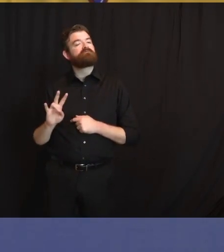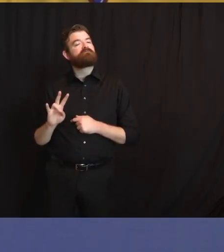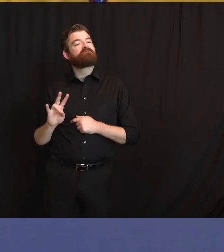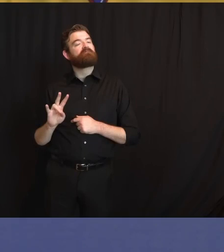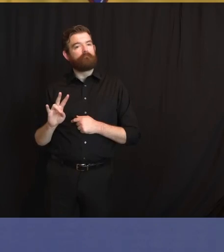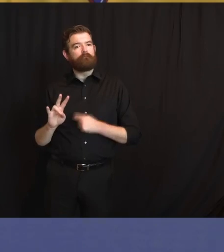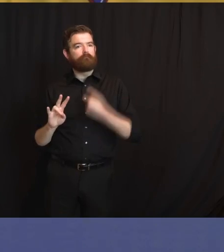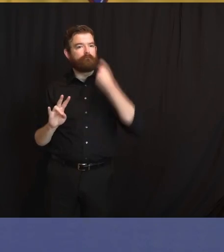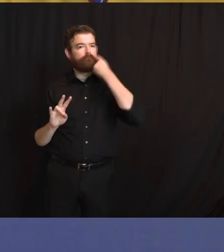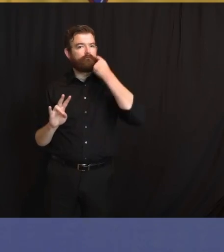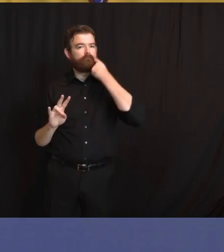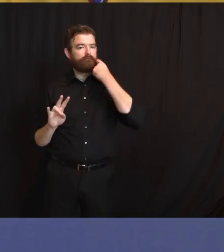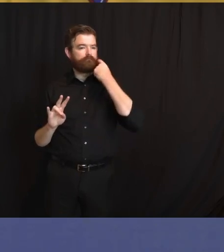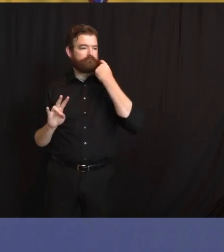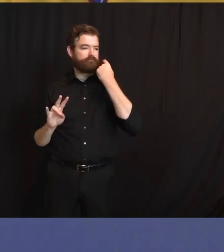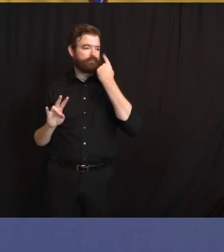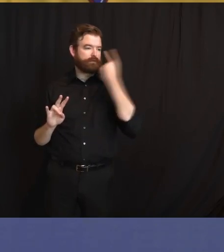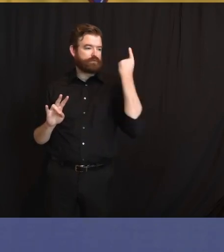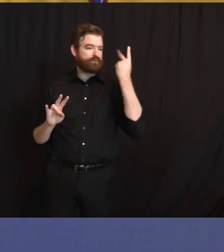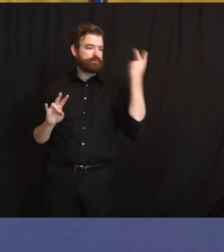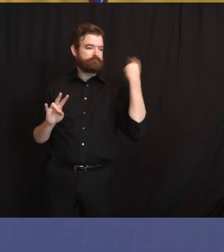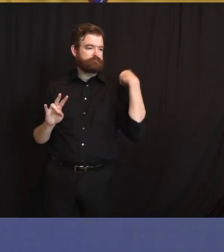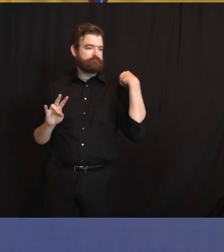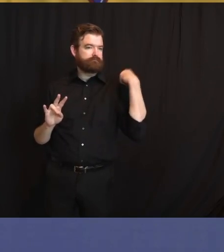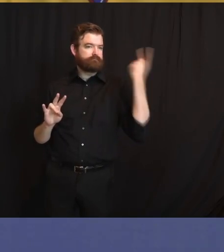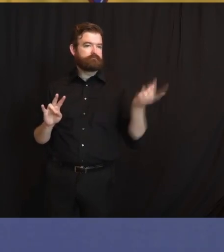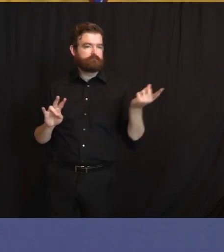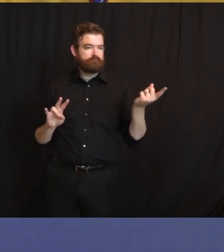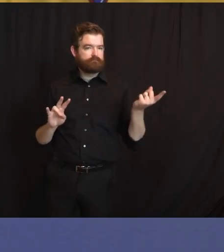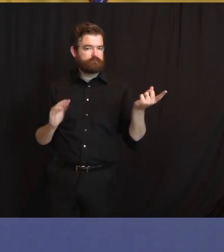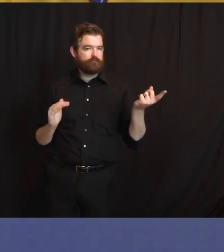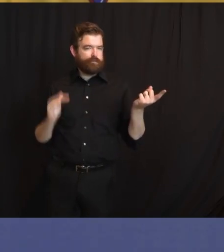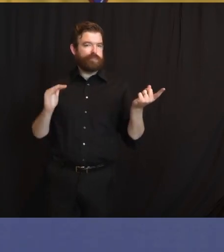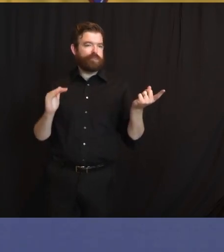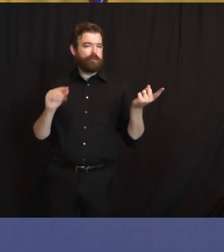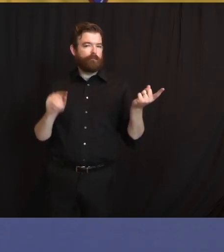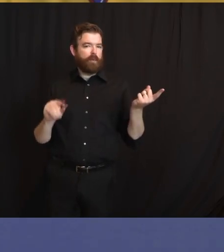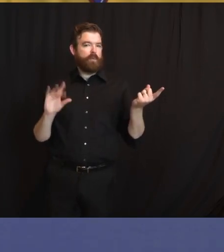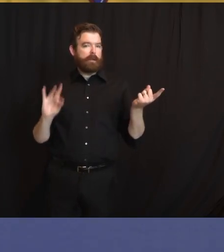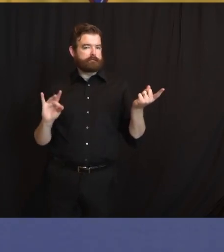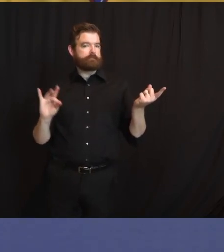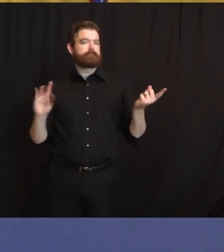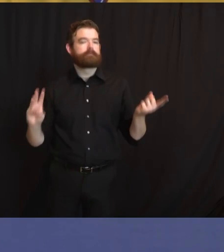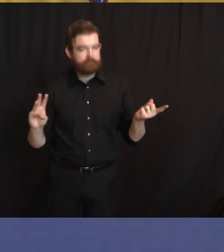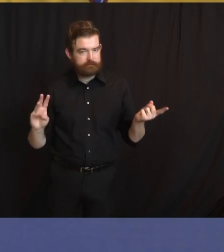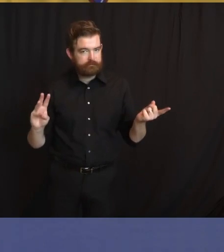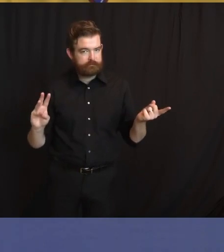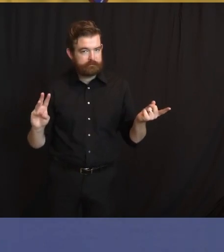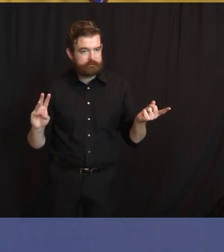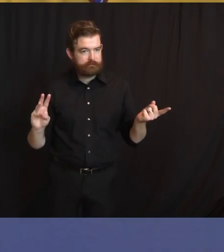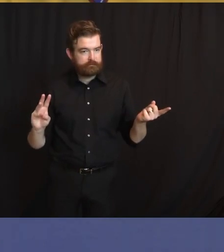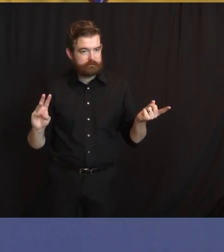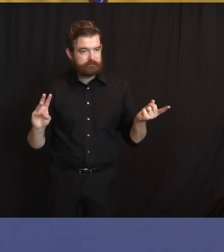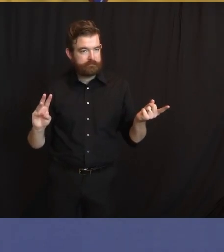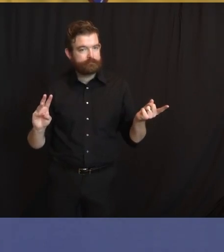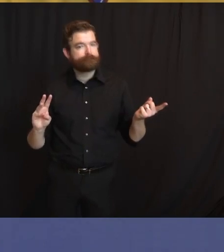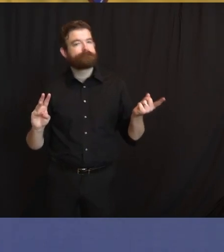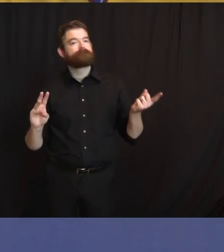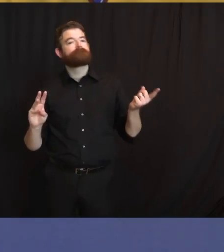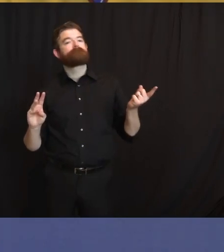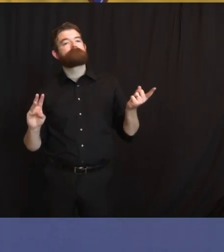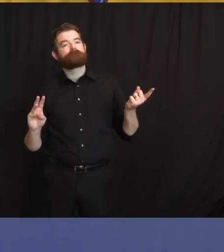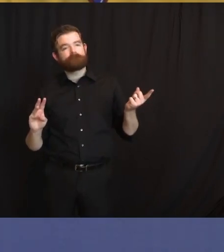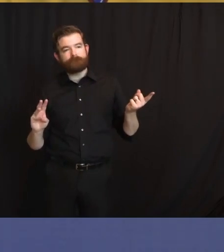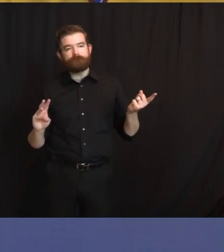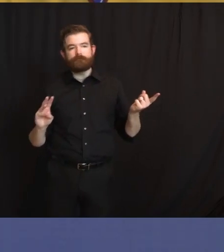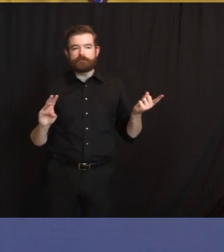past week and a half, mid to high 0.8s. You can almost extrapolate that was going to go up another